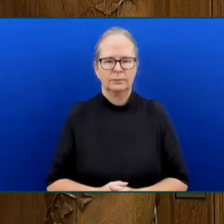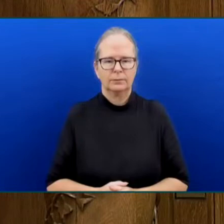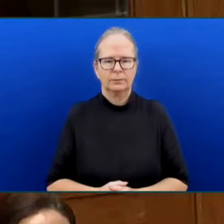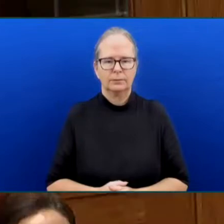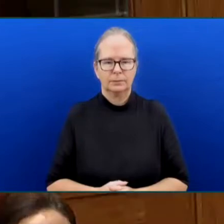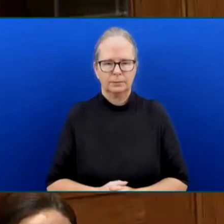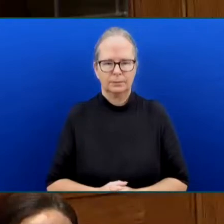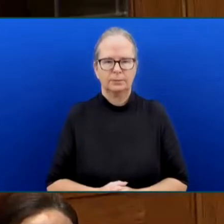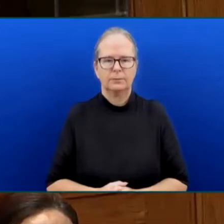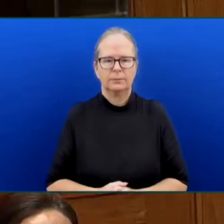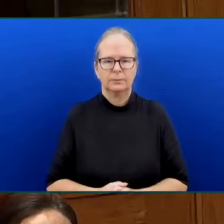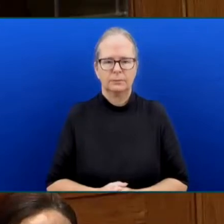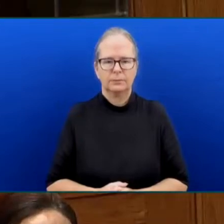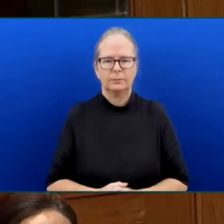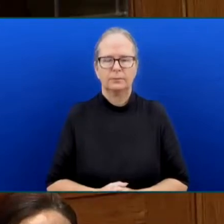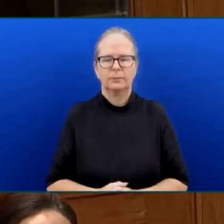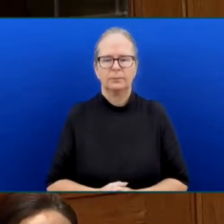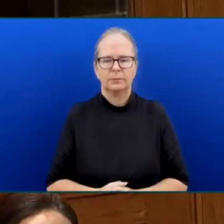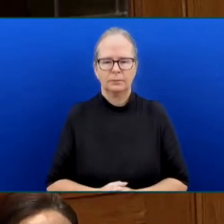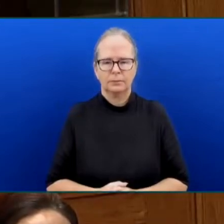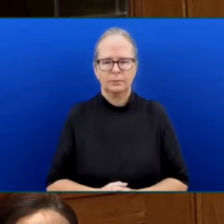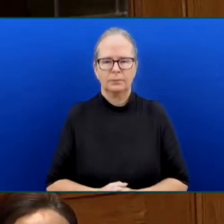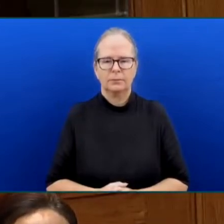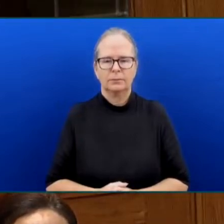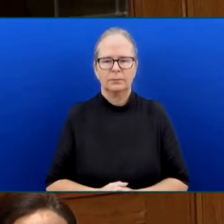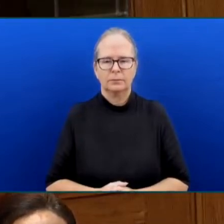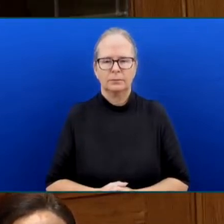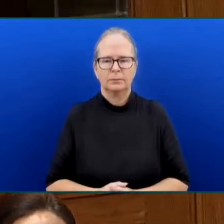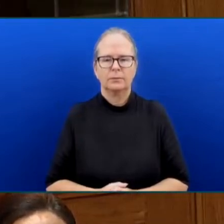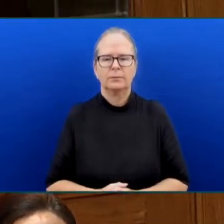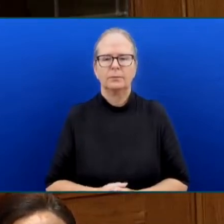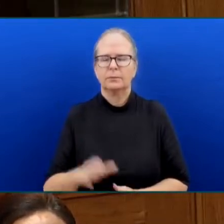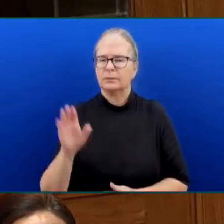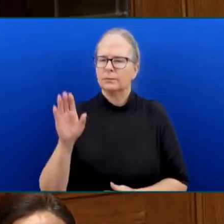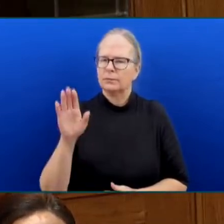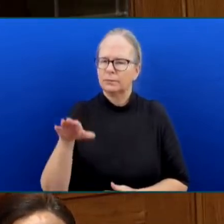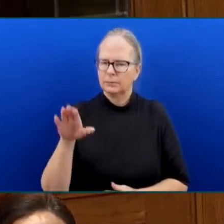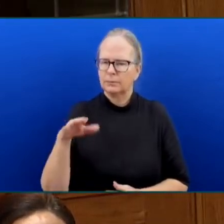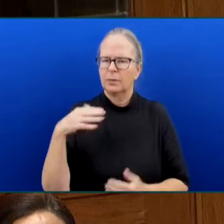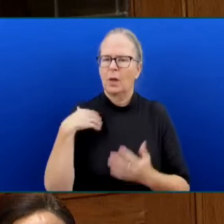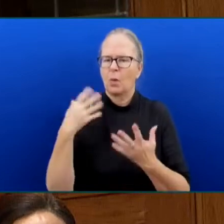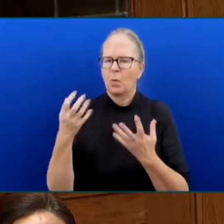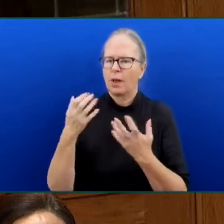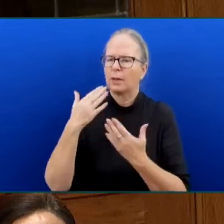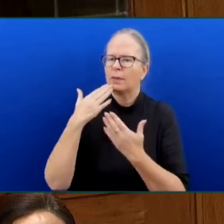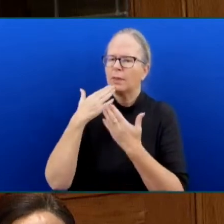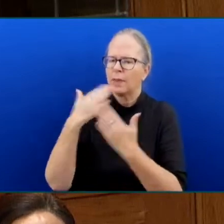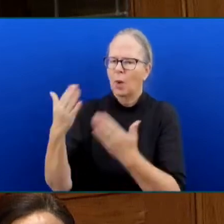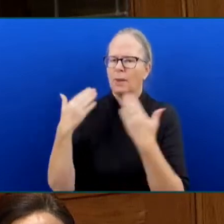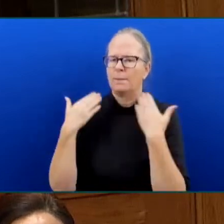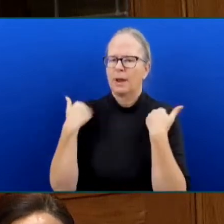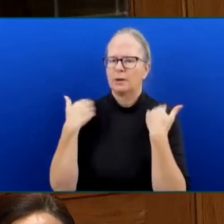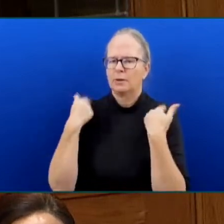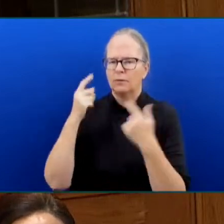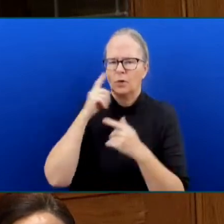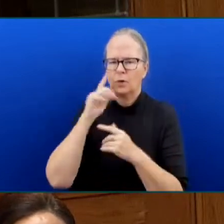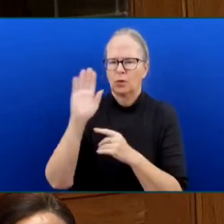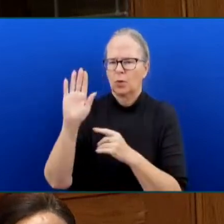Mr. Speaker, I want to thank the minister for deflecting the question. You know, it takes courage to stand for something and to